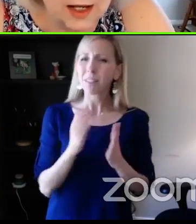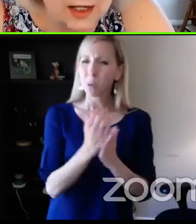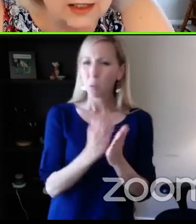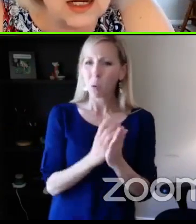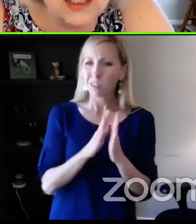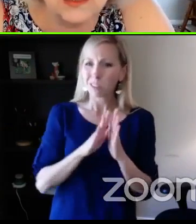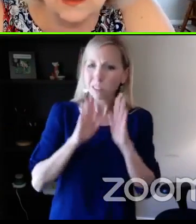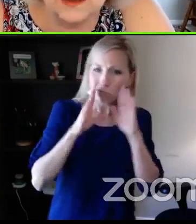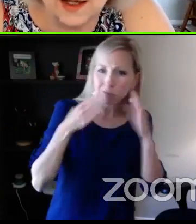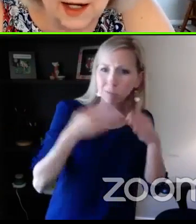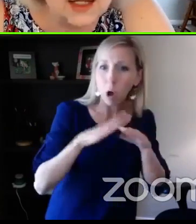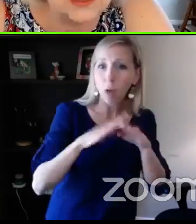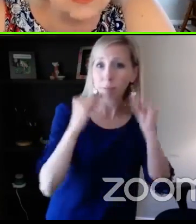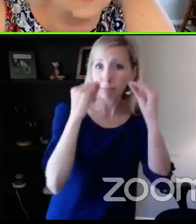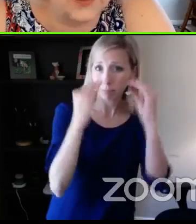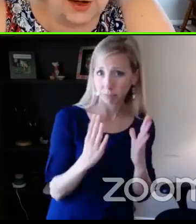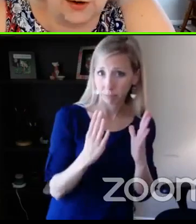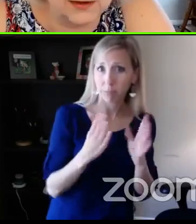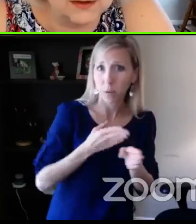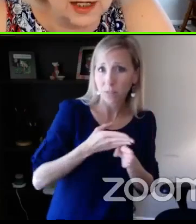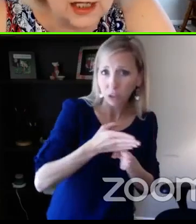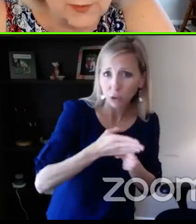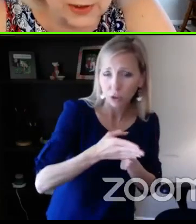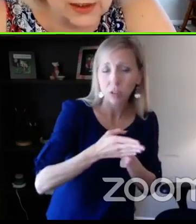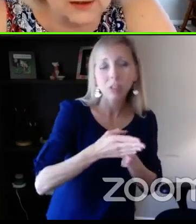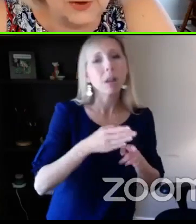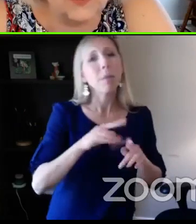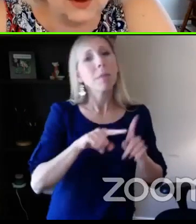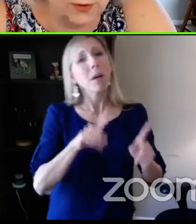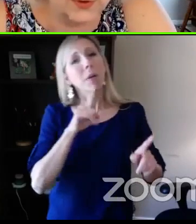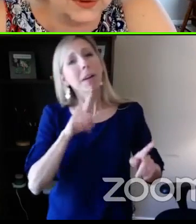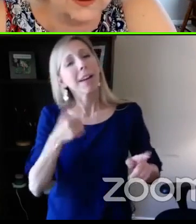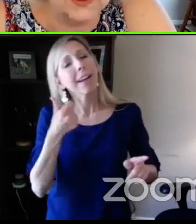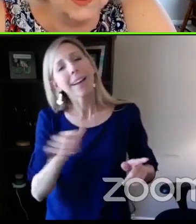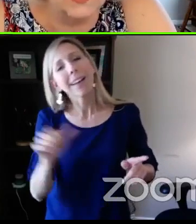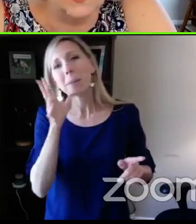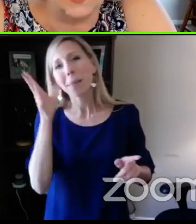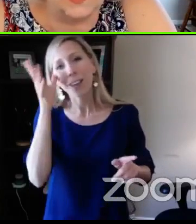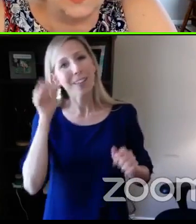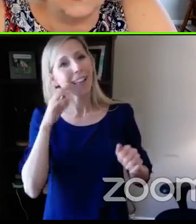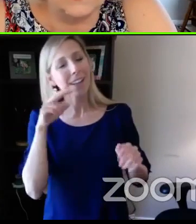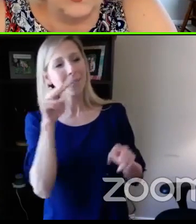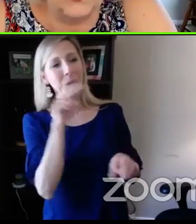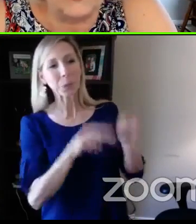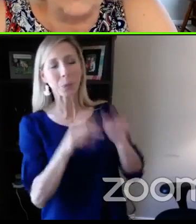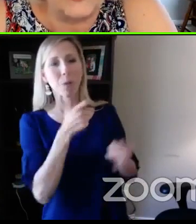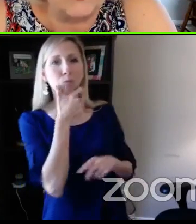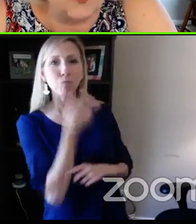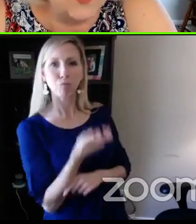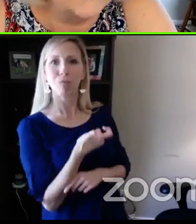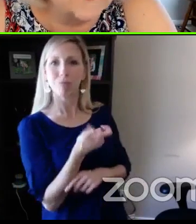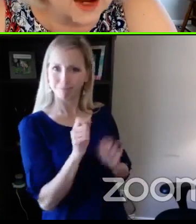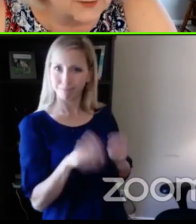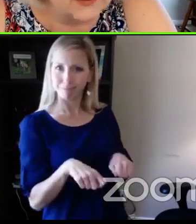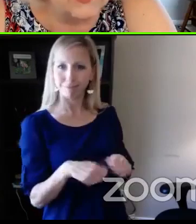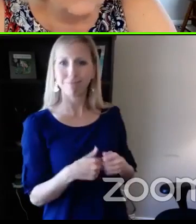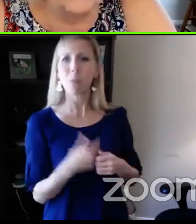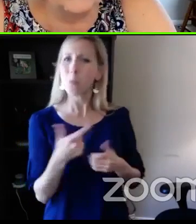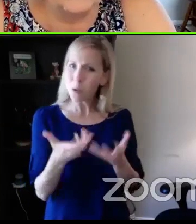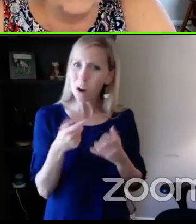again, any parent, anybody can view the courses. And we want